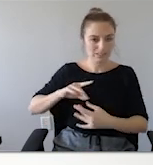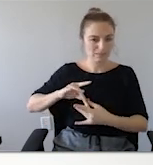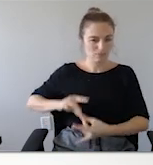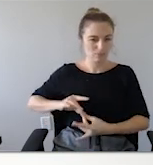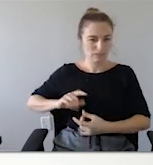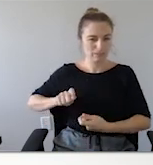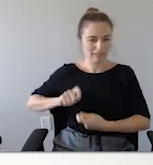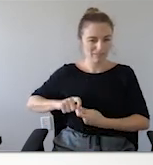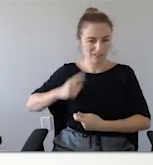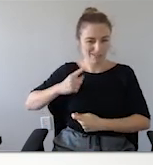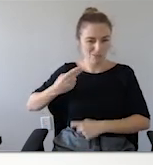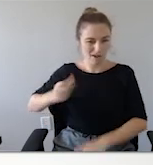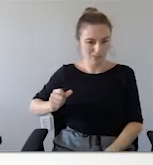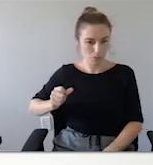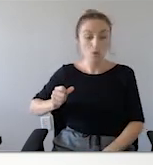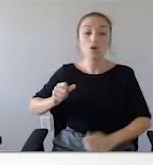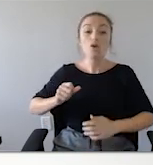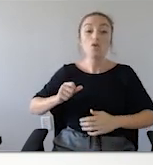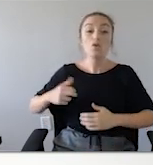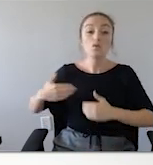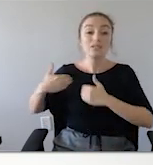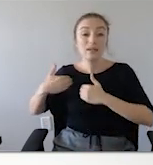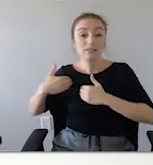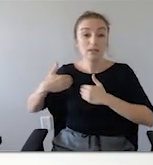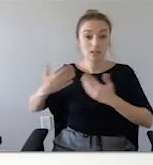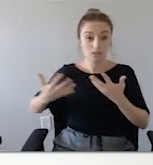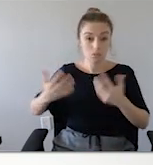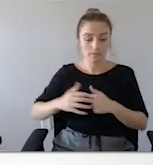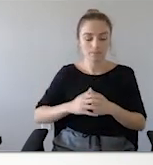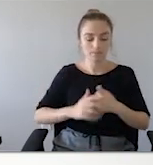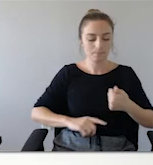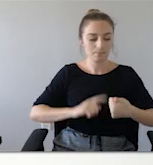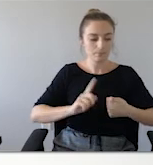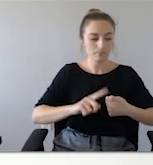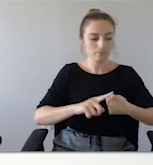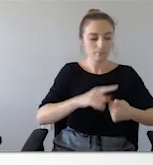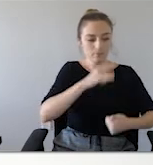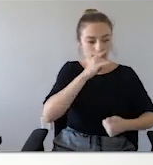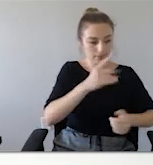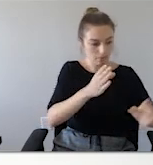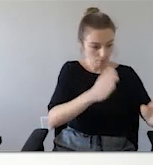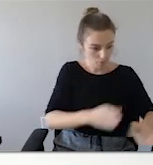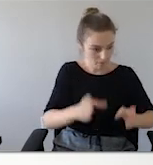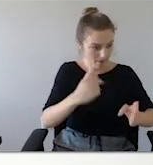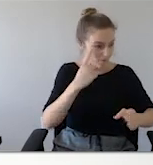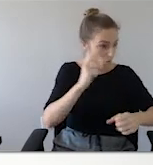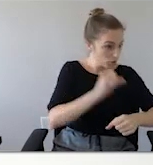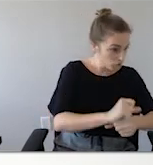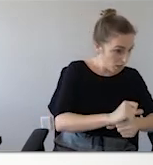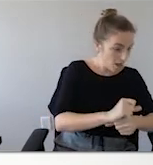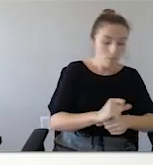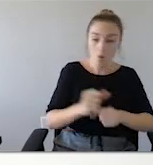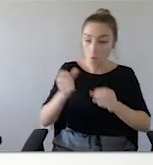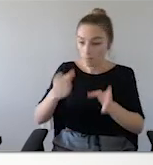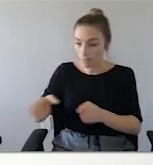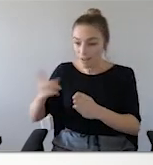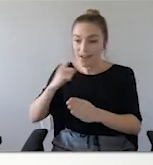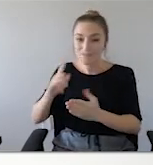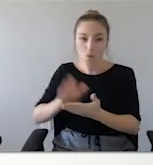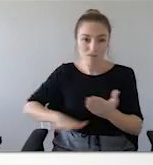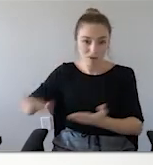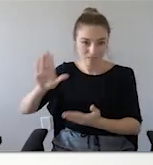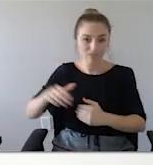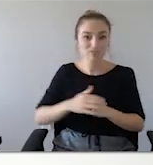one of two things: prepare a kid for a job or to prepare a kid for post-secondary education